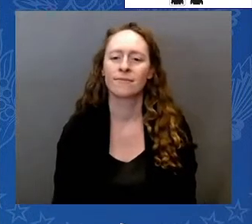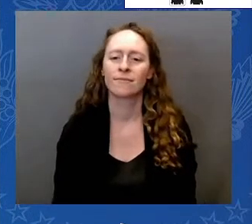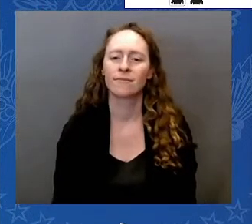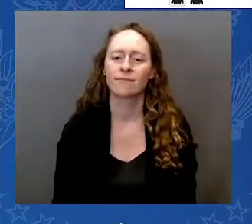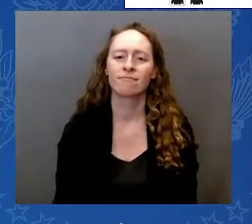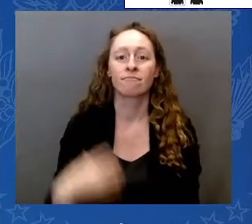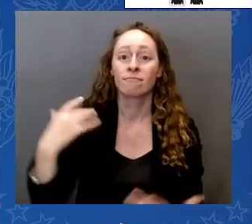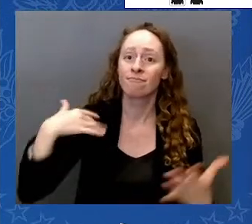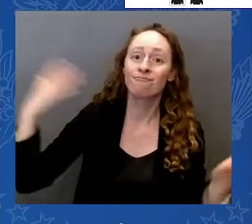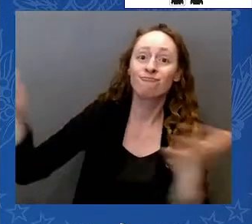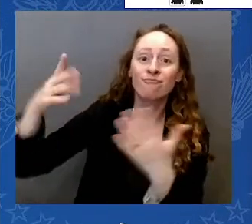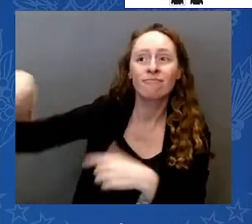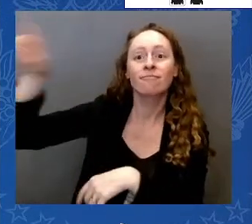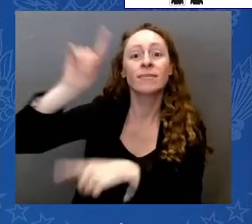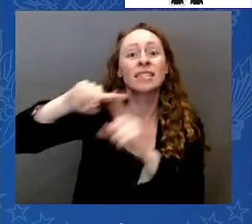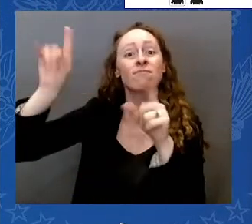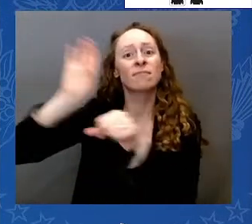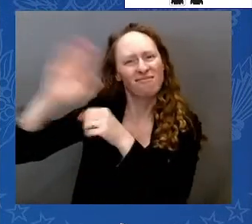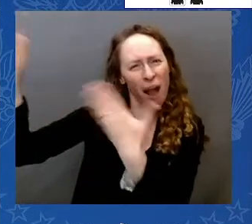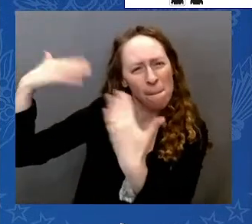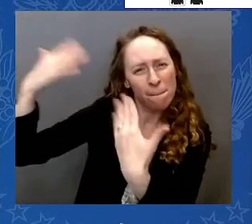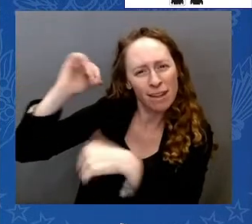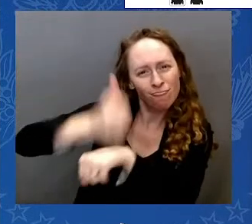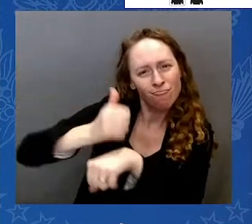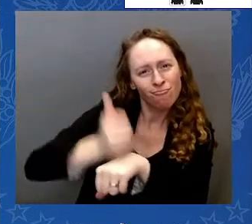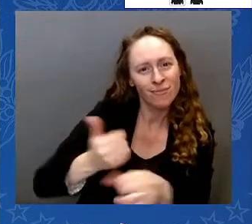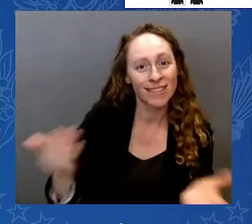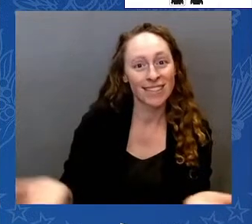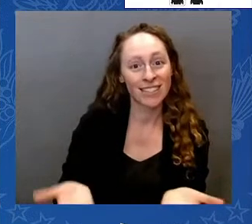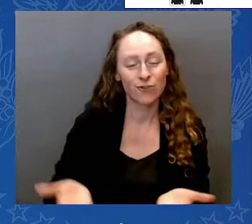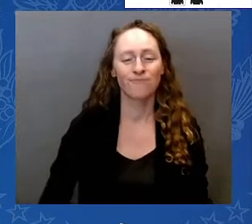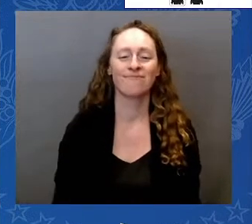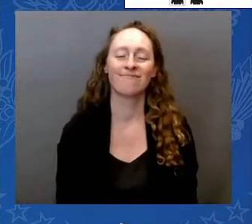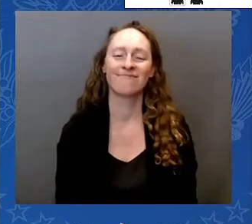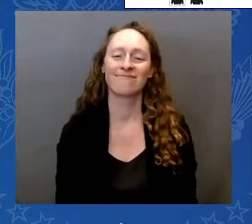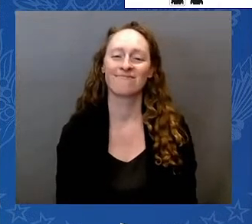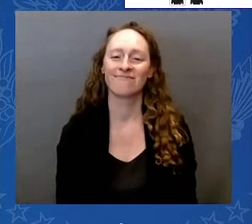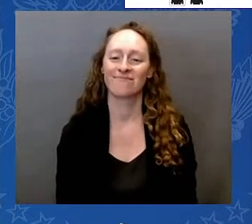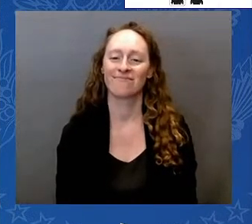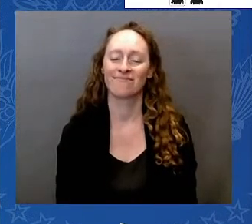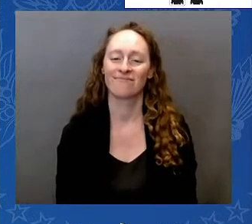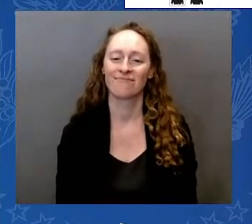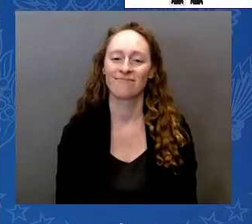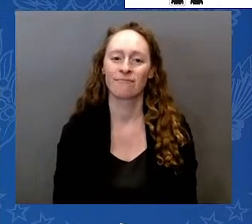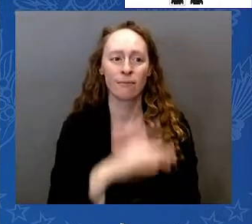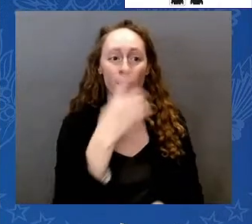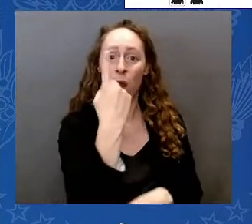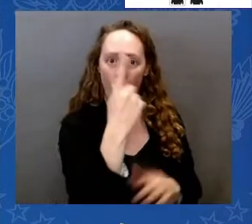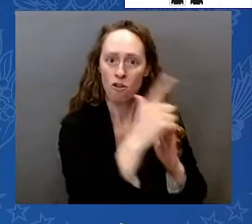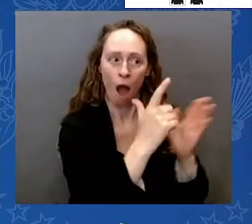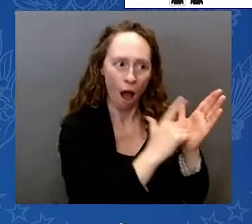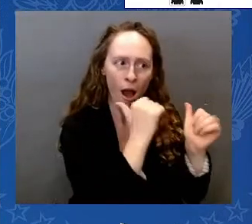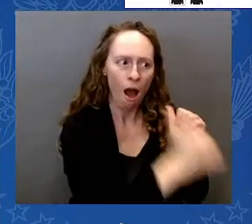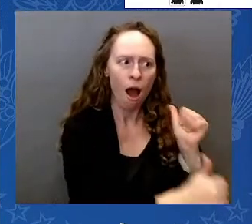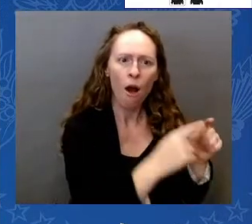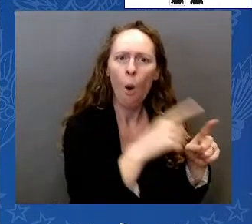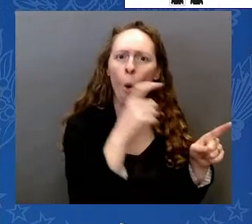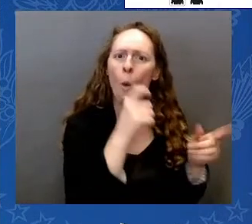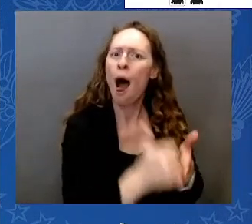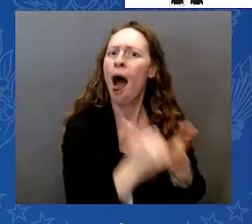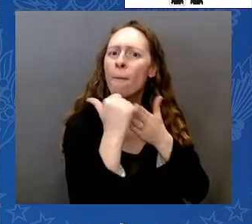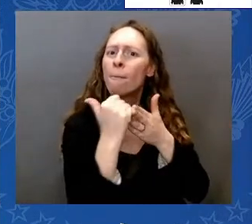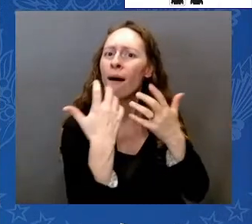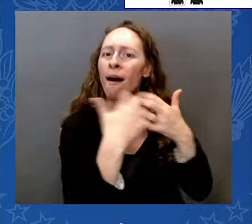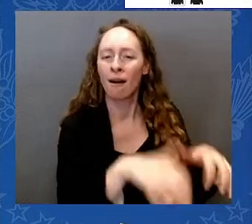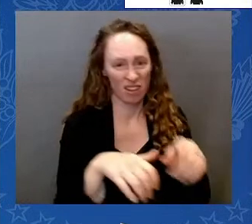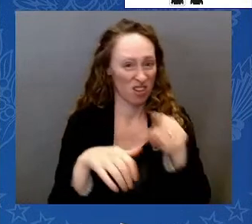legislation led by your congressman that in fact says that we're going to invest $368 billion in dealing